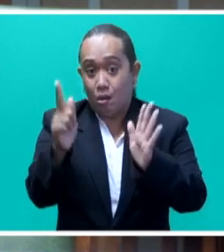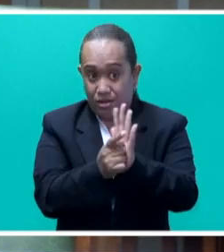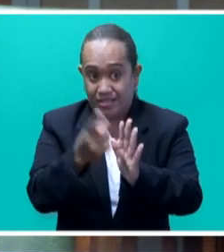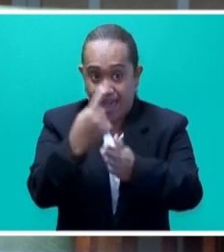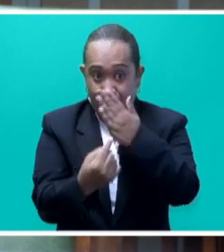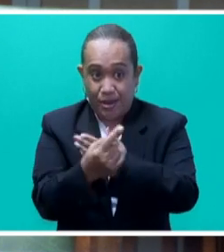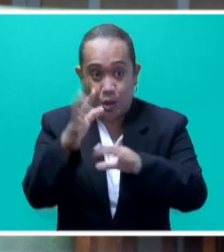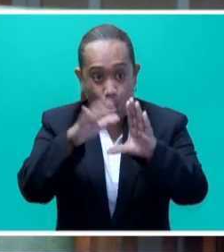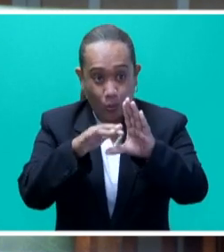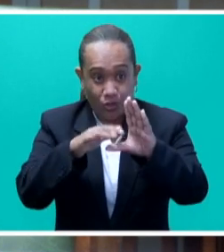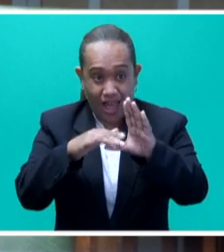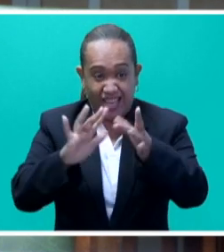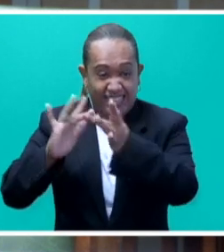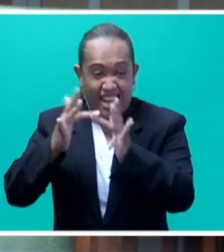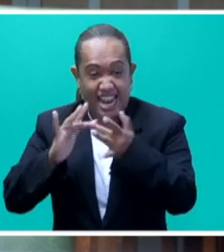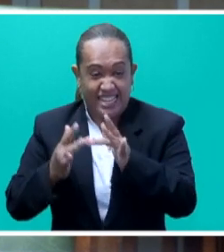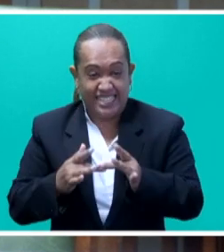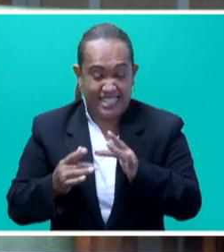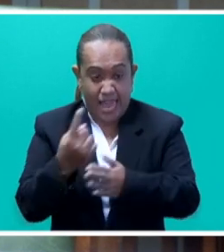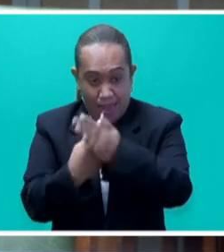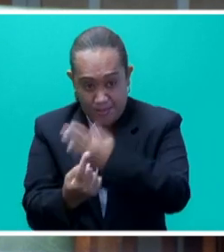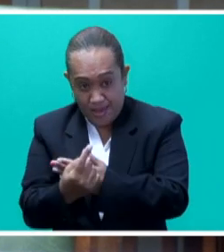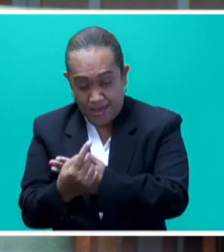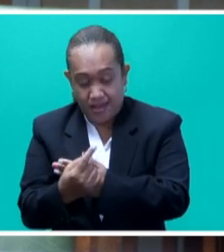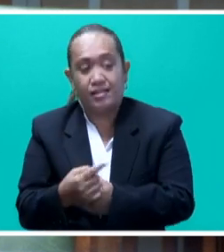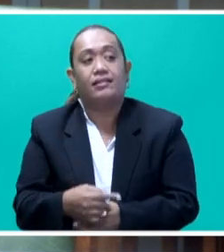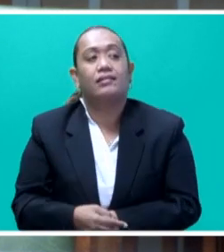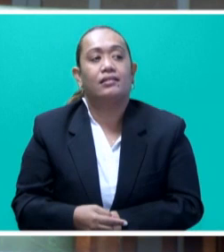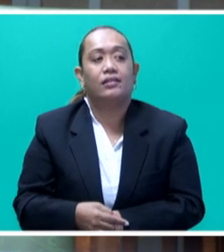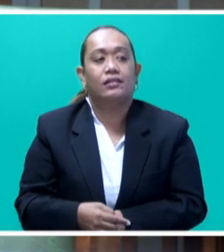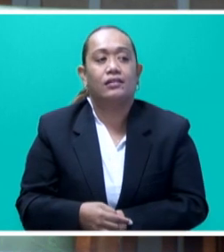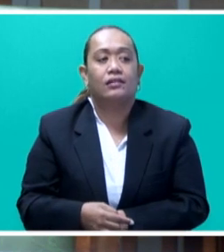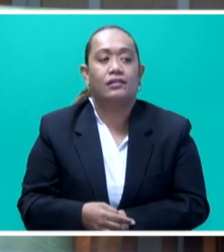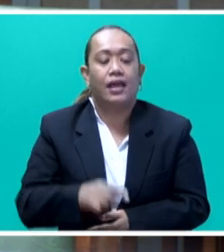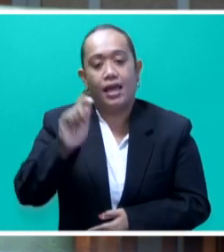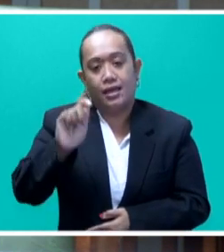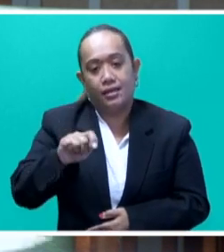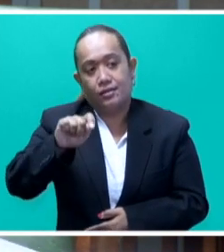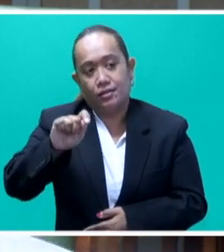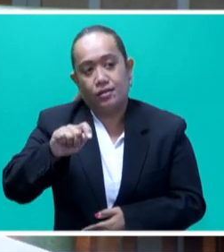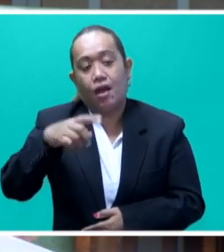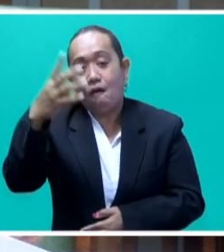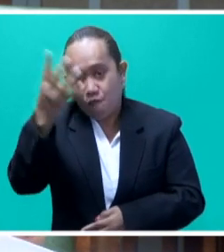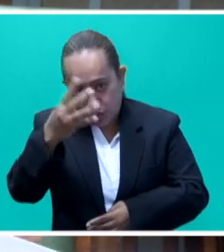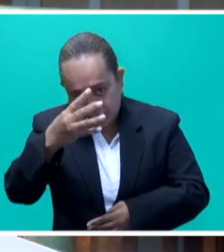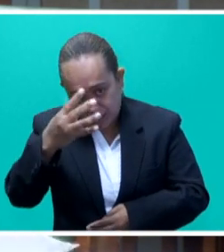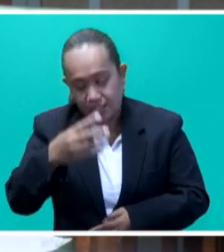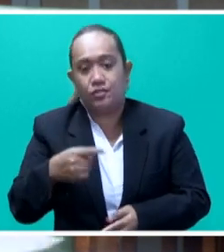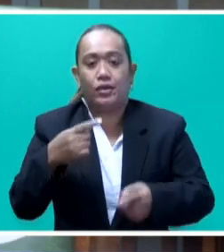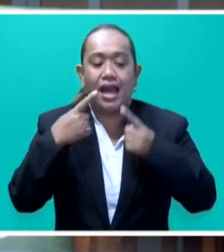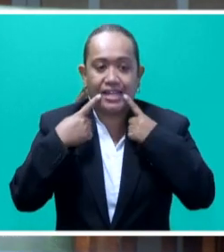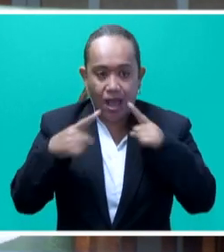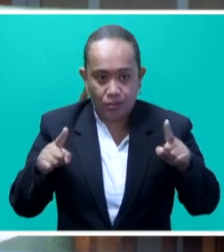incident. And after we had made a rapid preliminary assessment on the cause of the cyber incident and our next steps. On the 14th again, Mr. Speaker, sir,